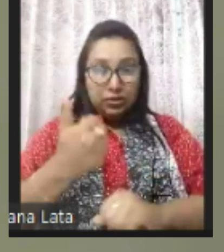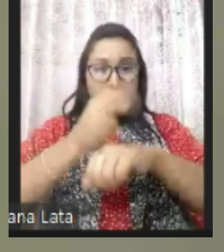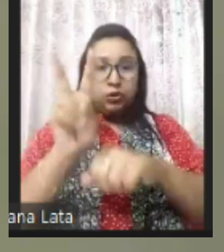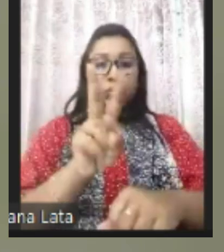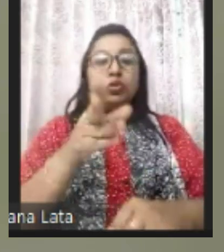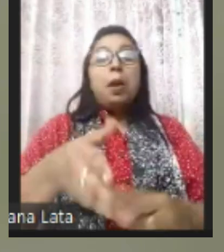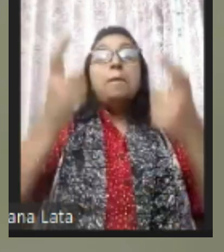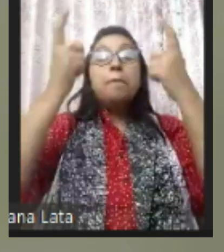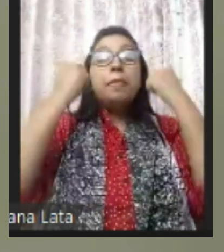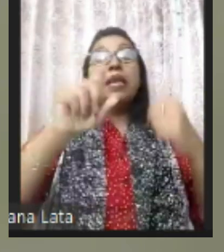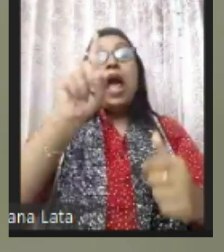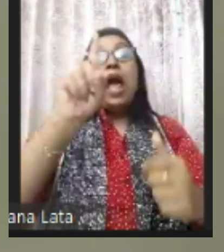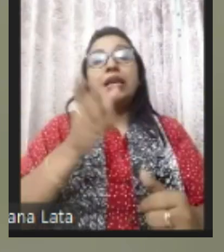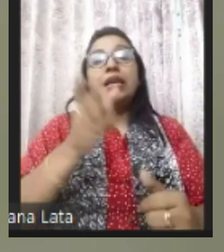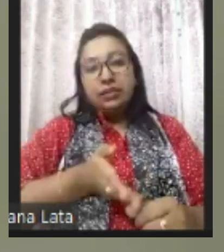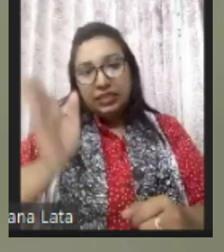Senior Secretary, ICT Division,